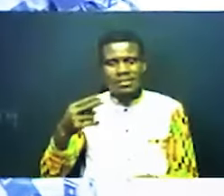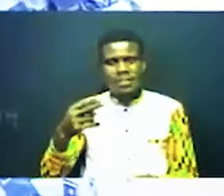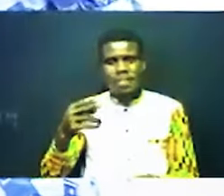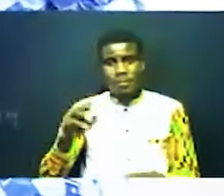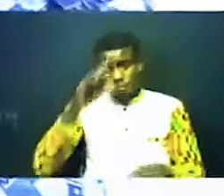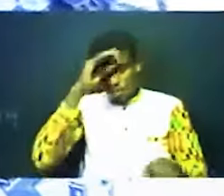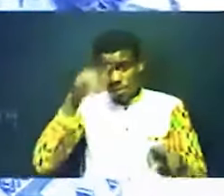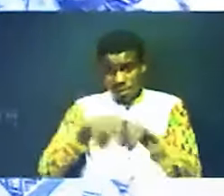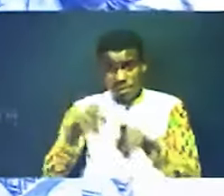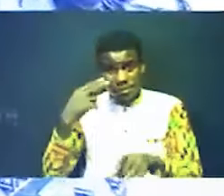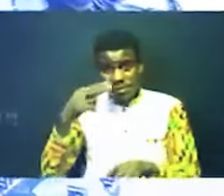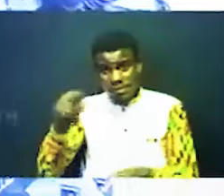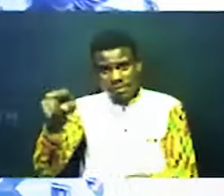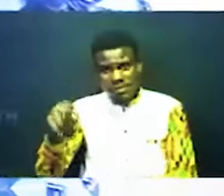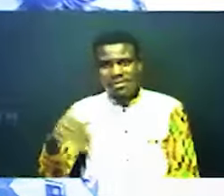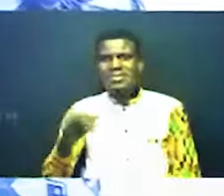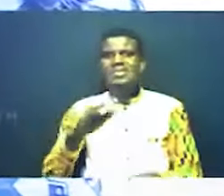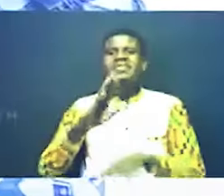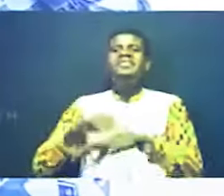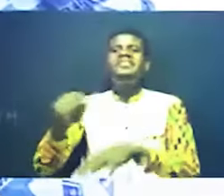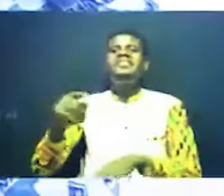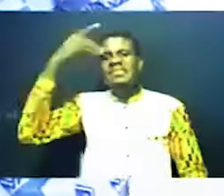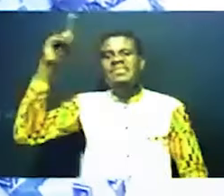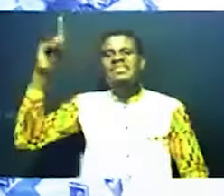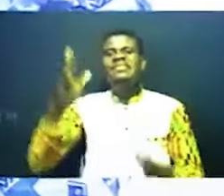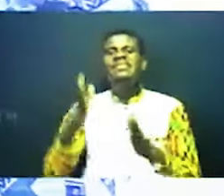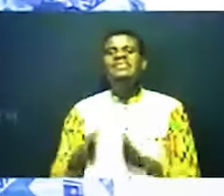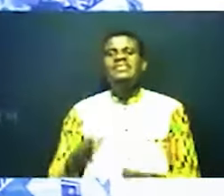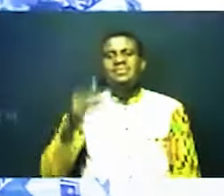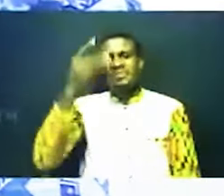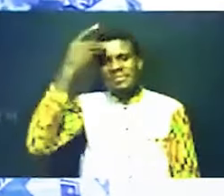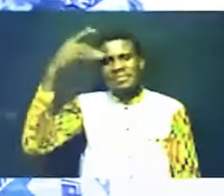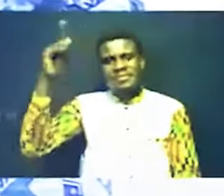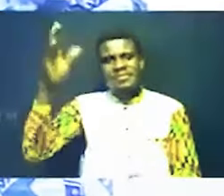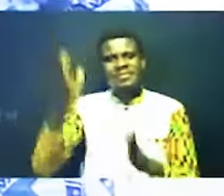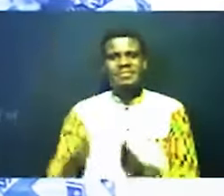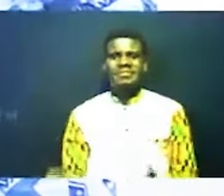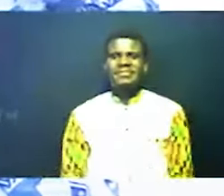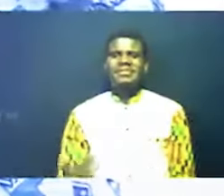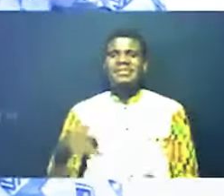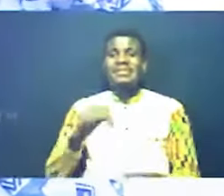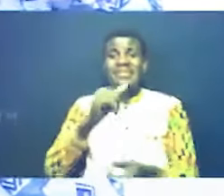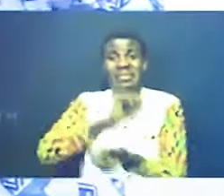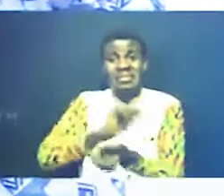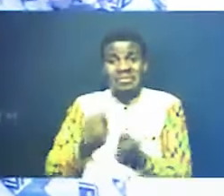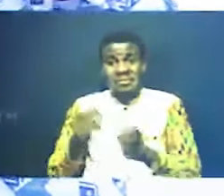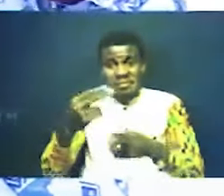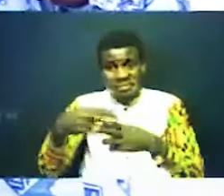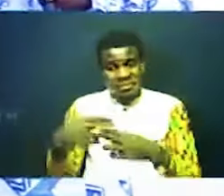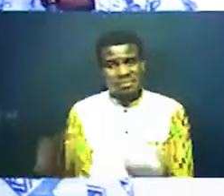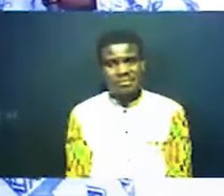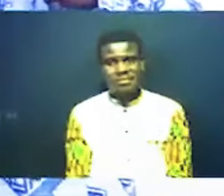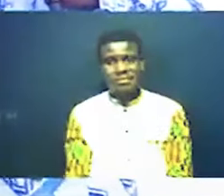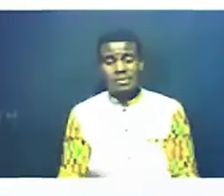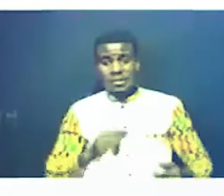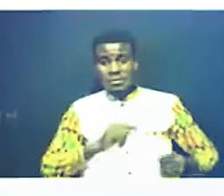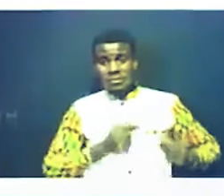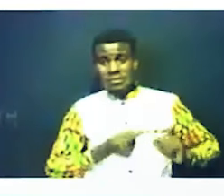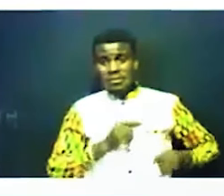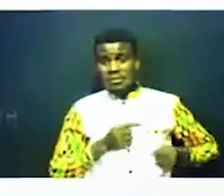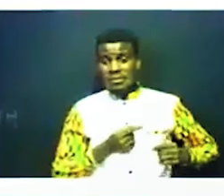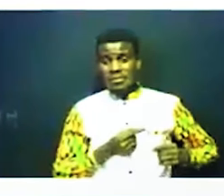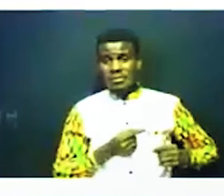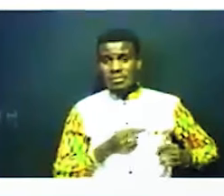da isofu onu neba no. See, bitterness causes pain and anguish. Ya udio wey